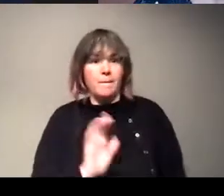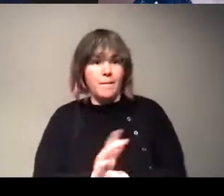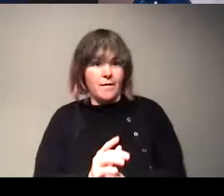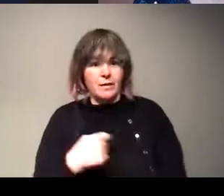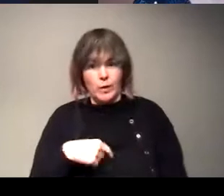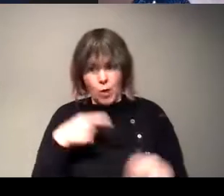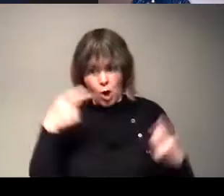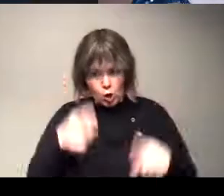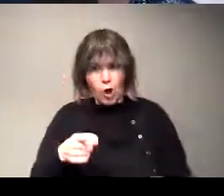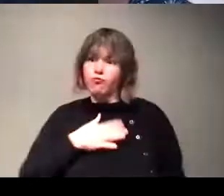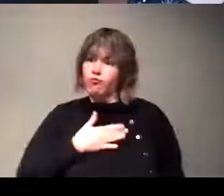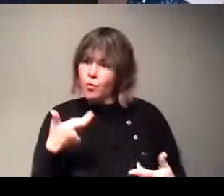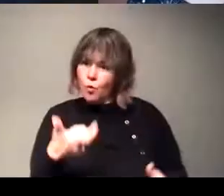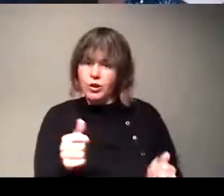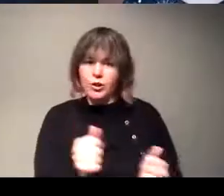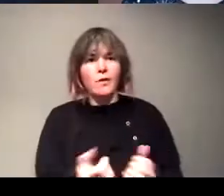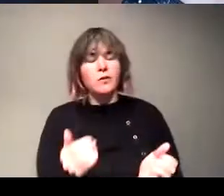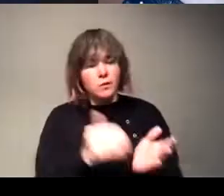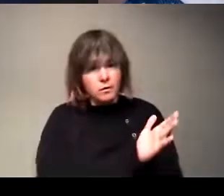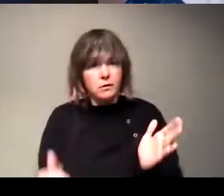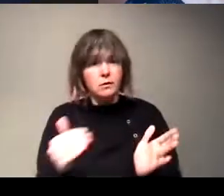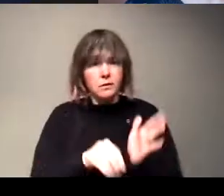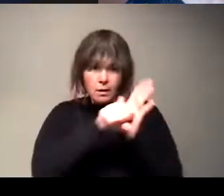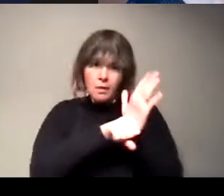on. So that's what we watched all the time.